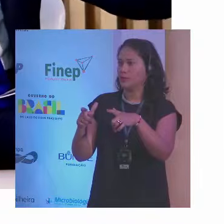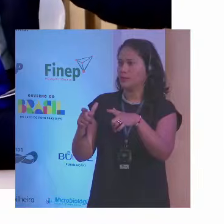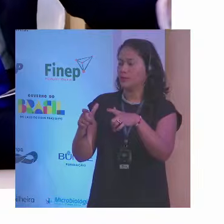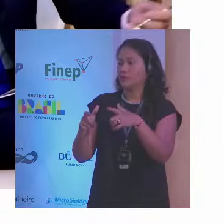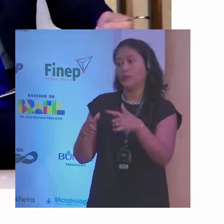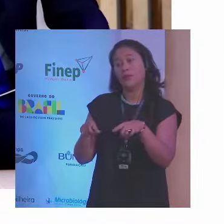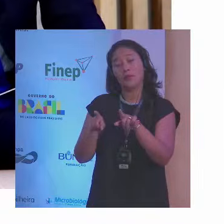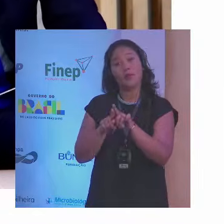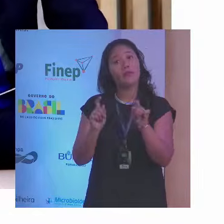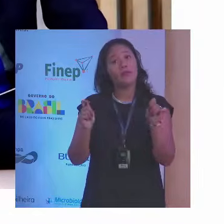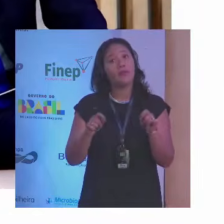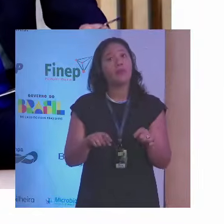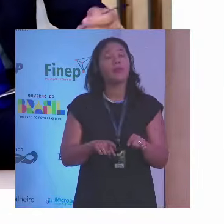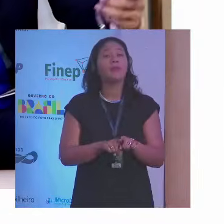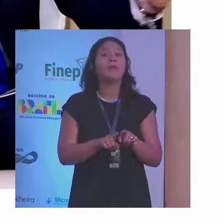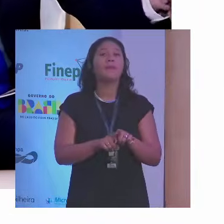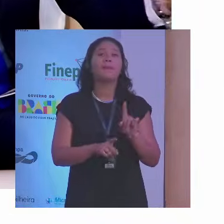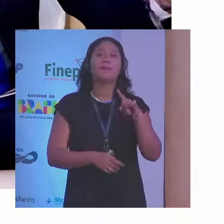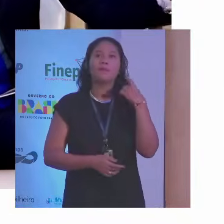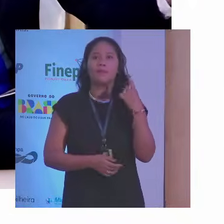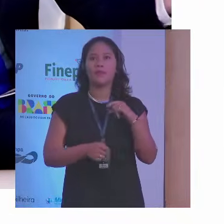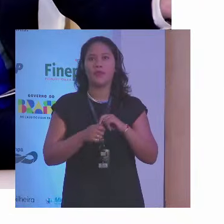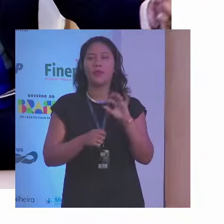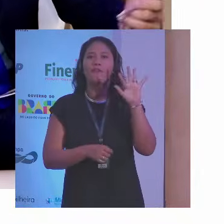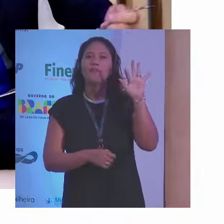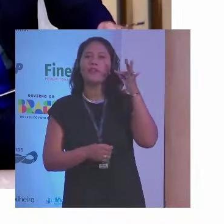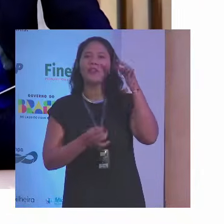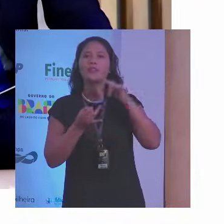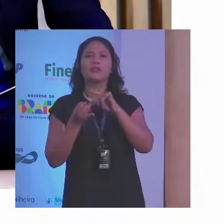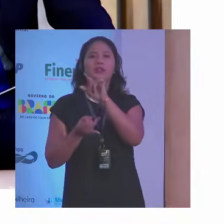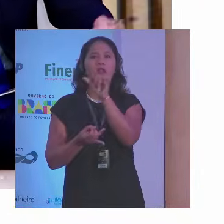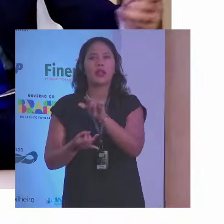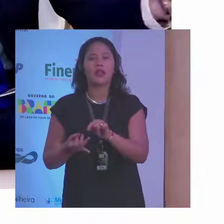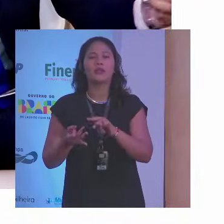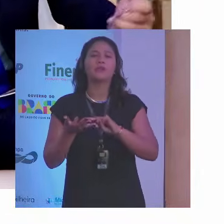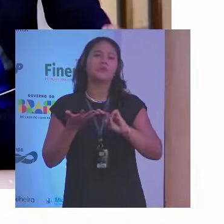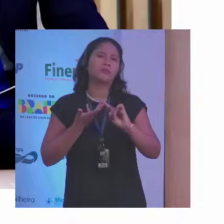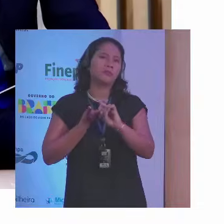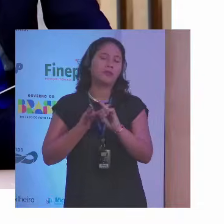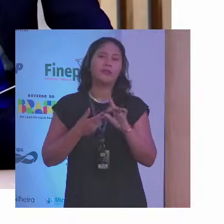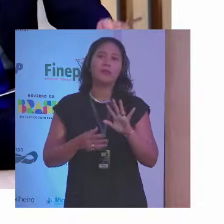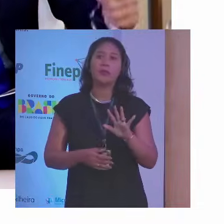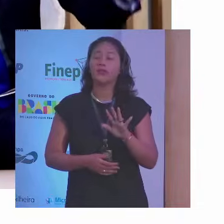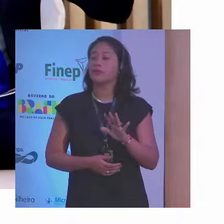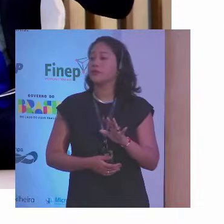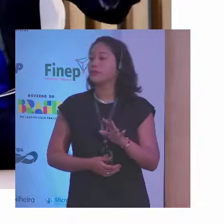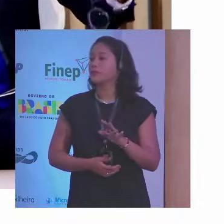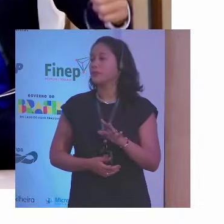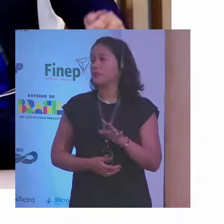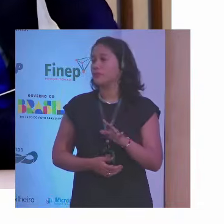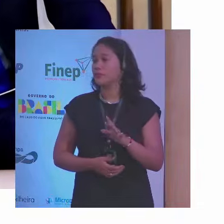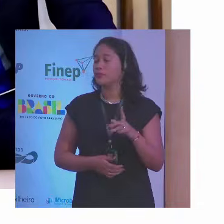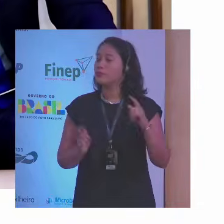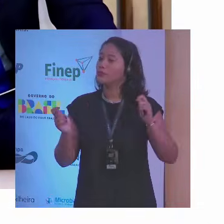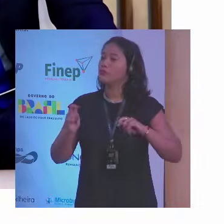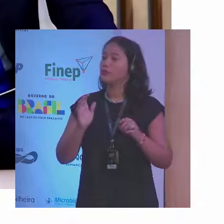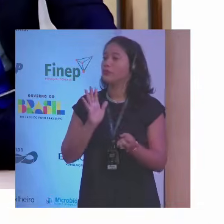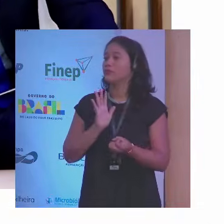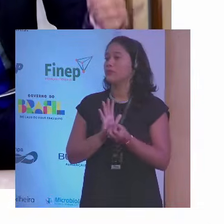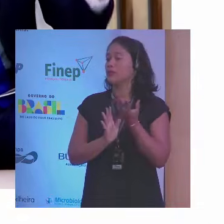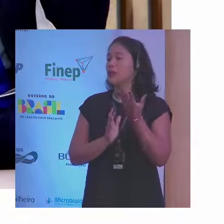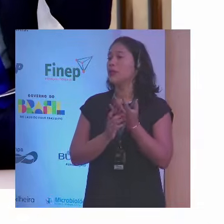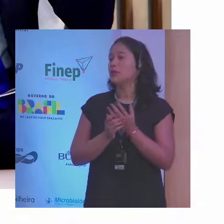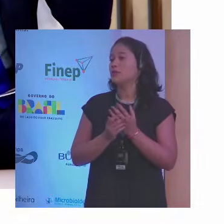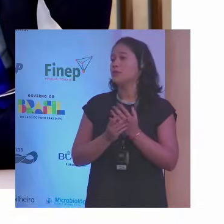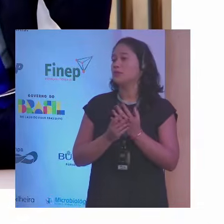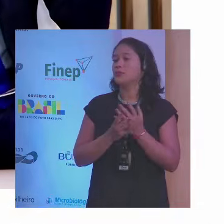from Algeria, etc., which could create some problems between the continents. And I'm coming to my point.